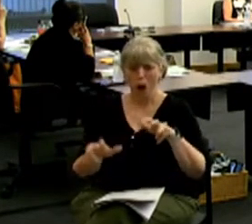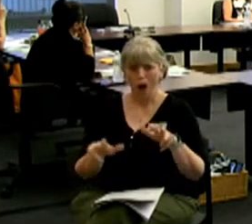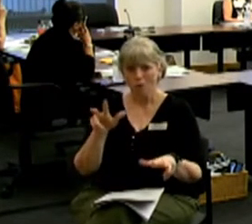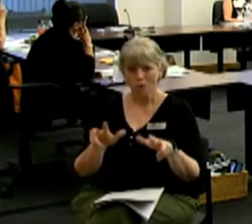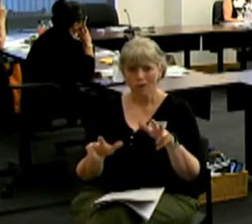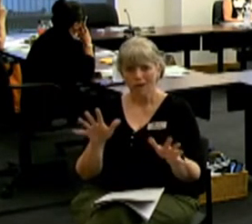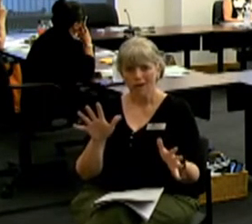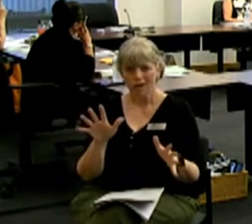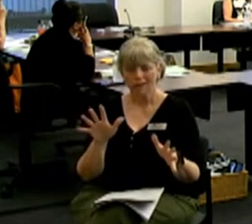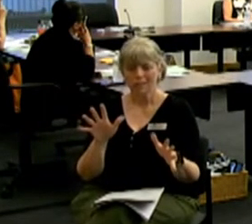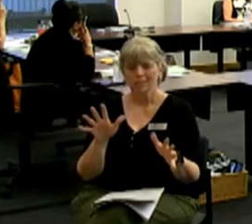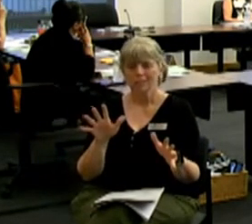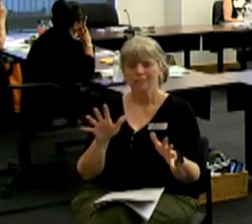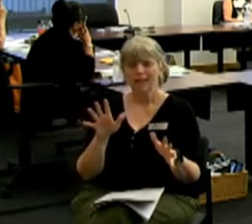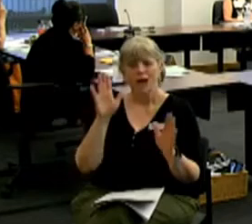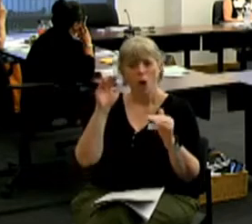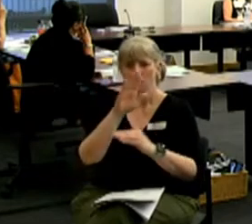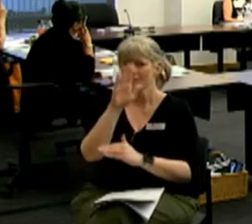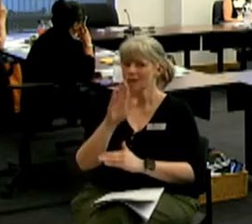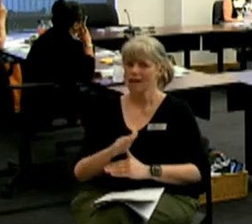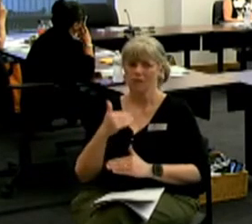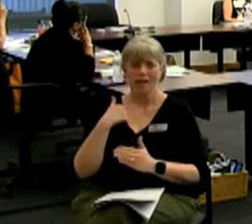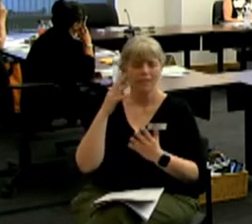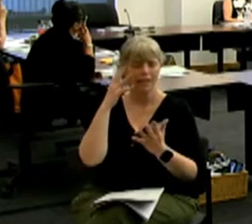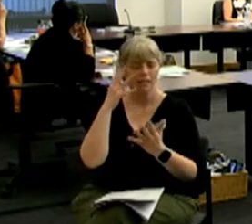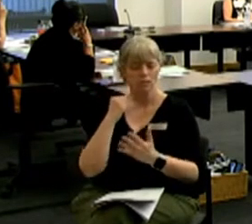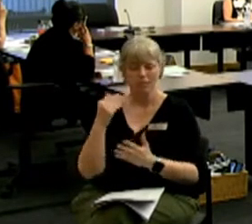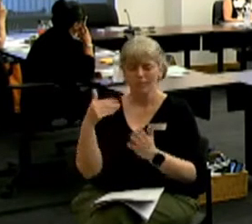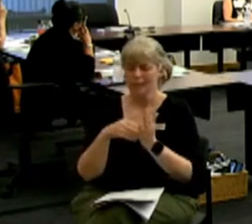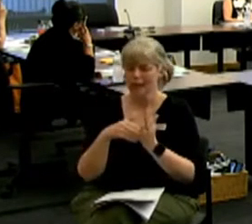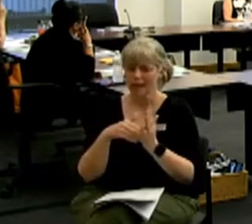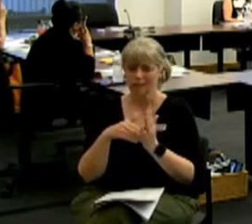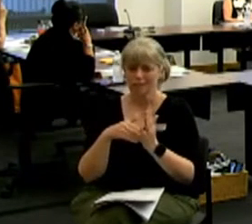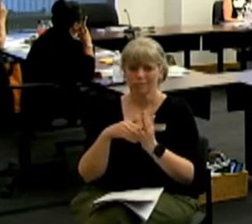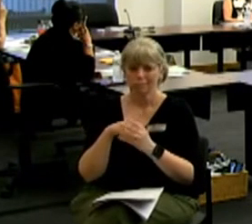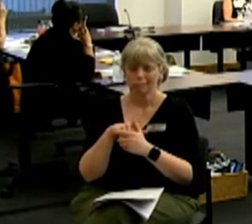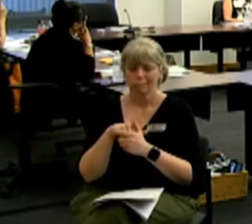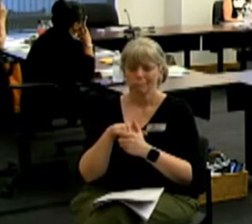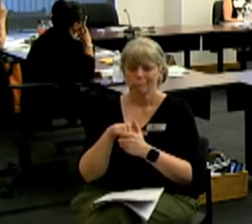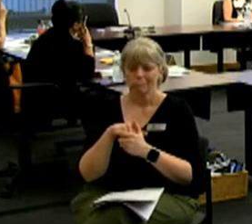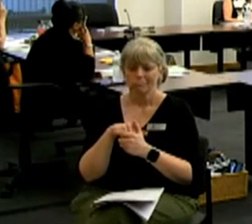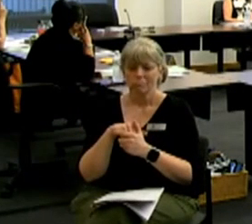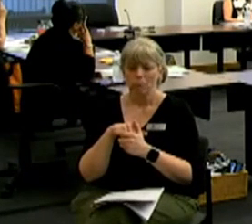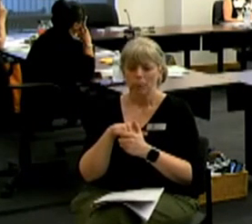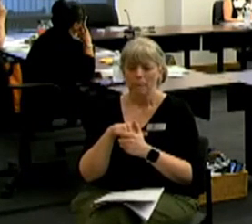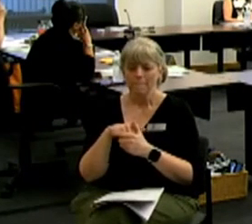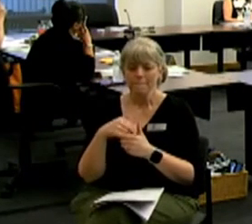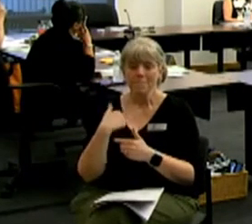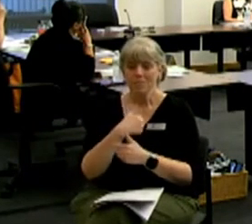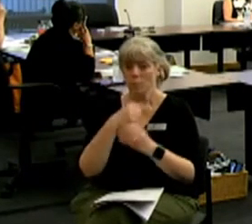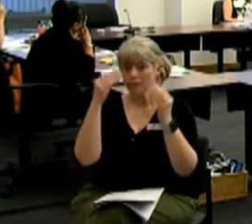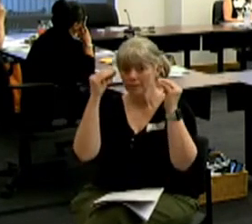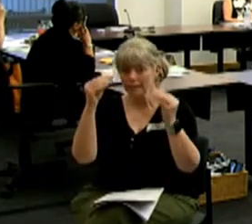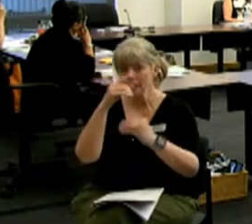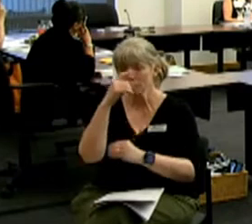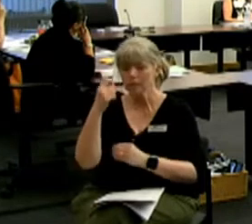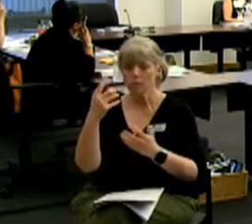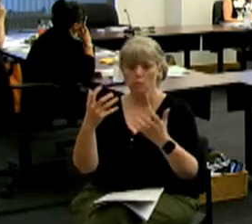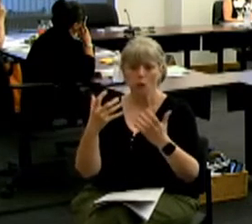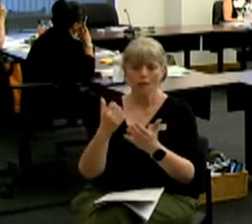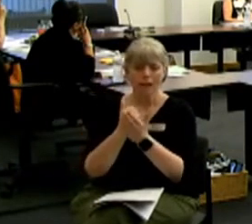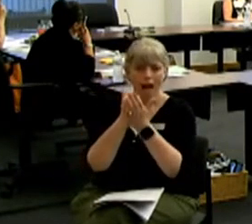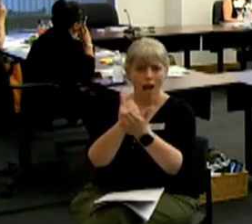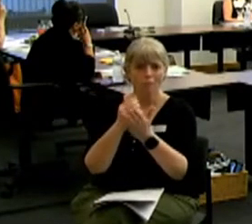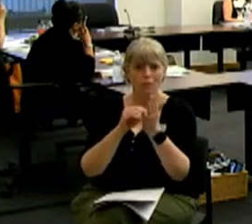moment. I hope to never have that experience again. I truly do. I mean, we teach because we want to